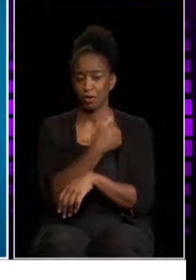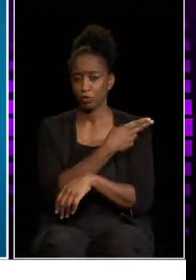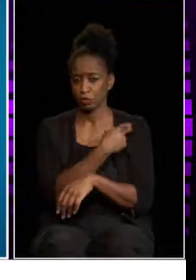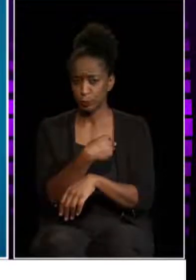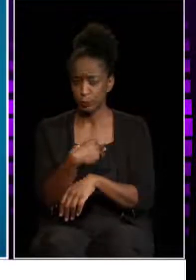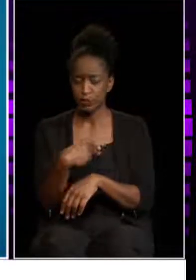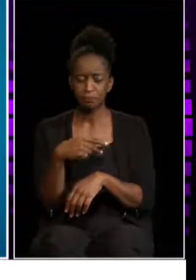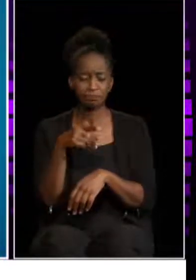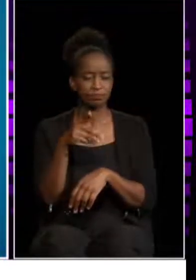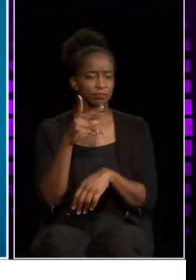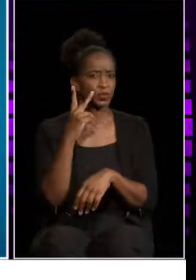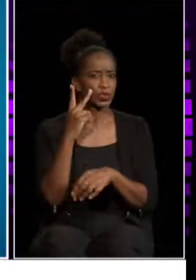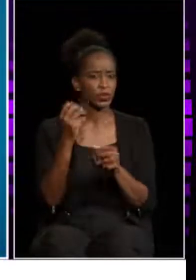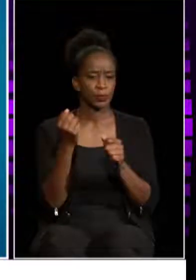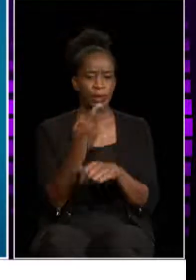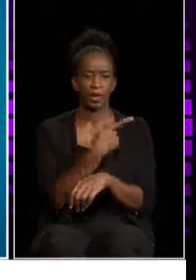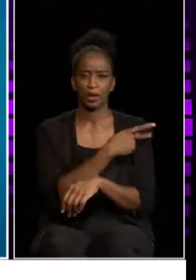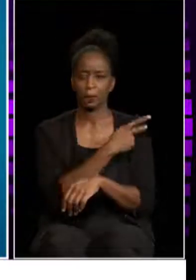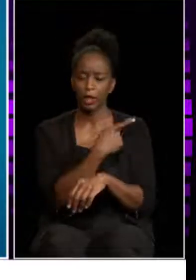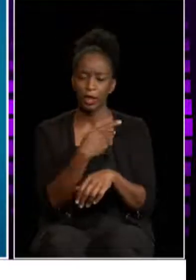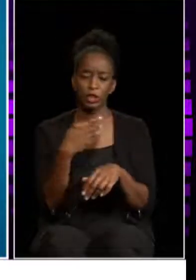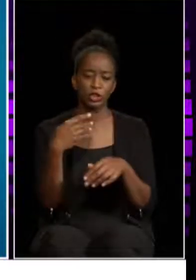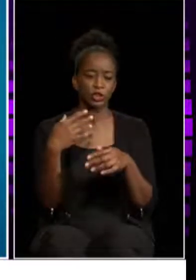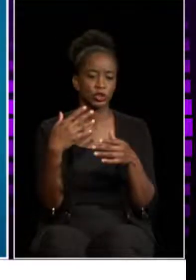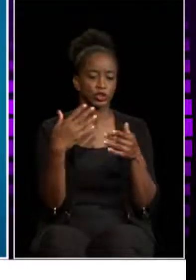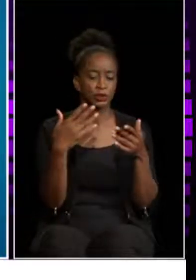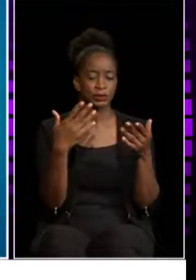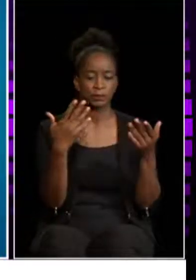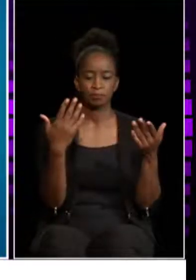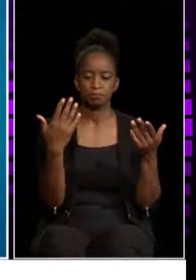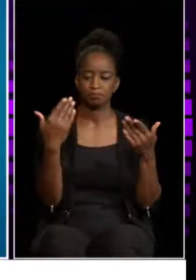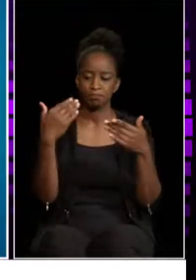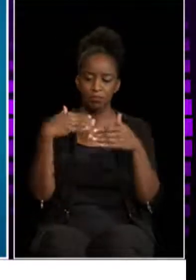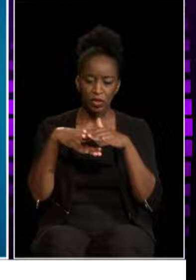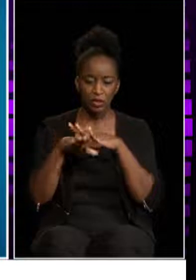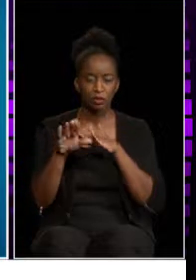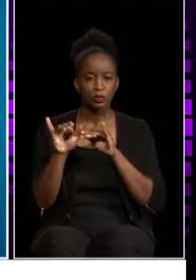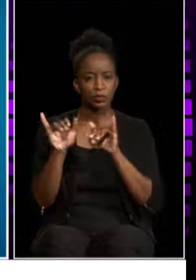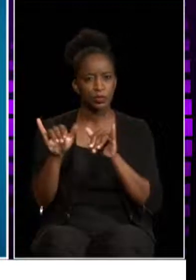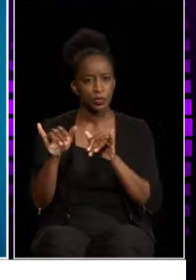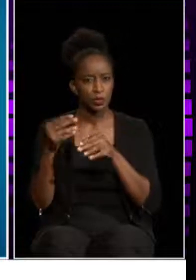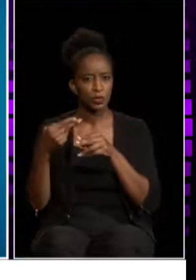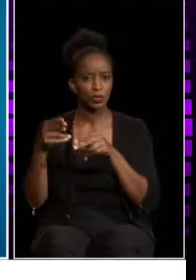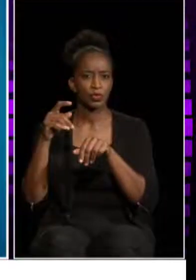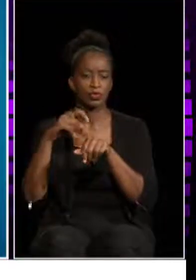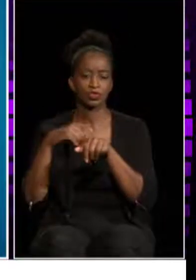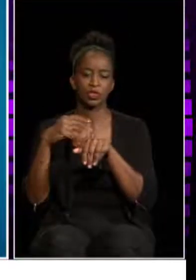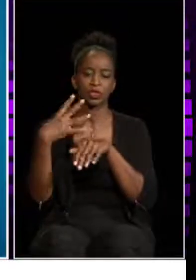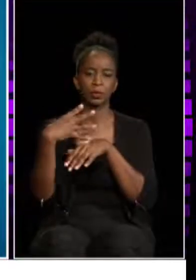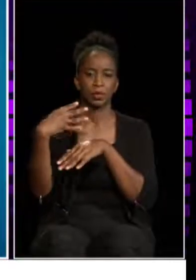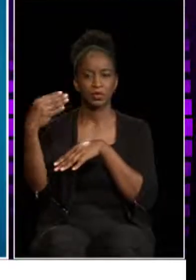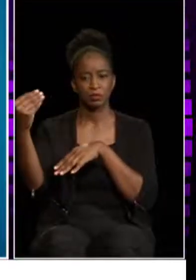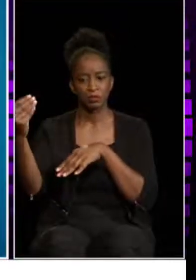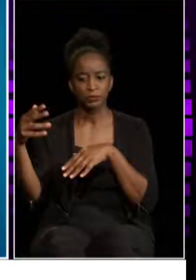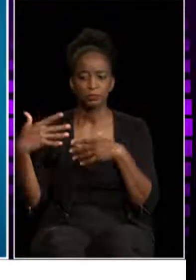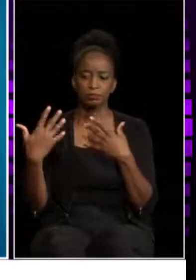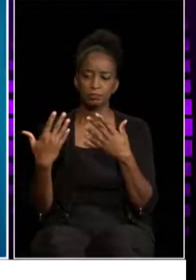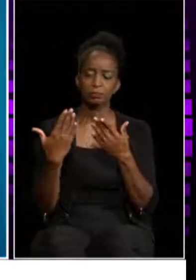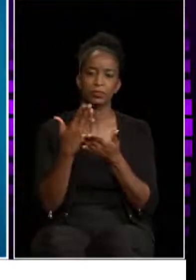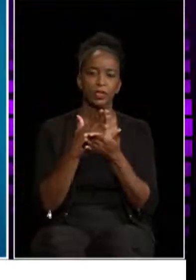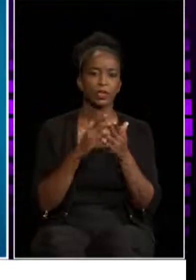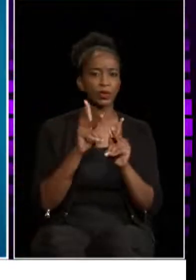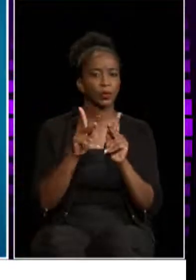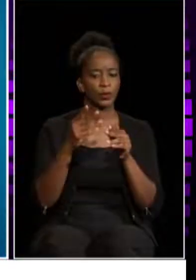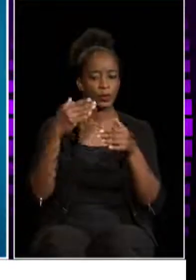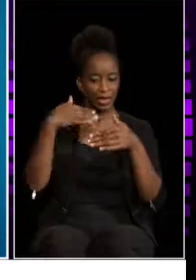and everything. There are even cases where people are outpatients. Has that number increased since the COVID-19 pandemic